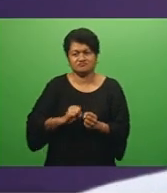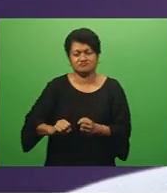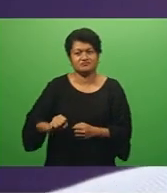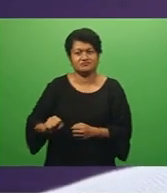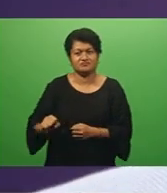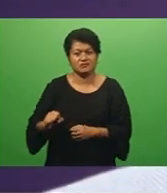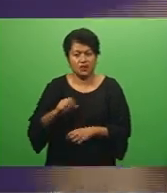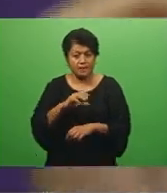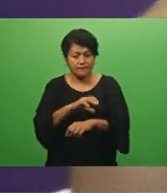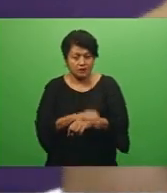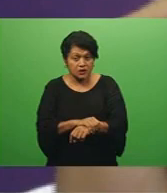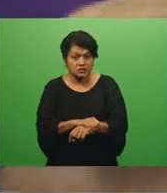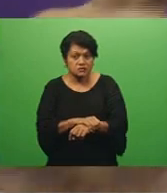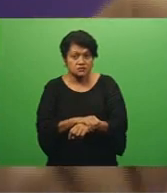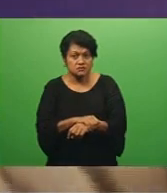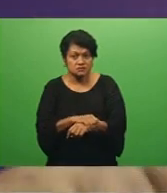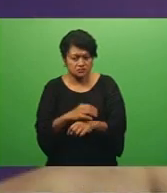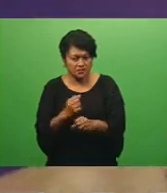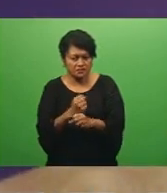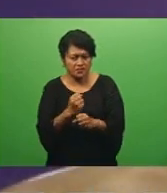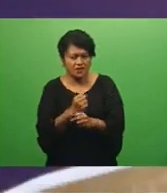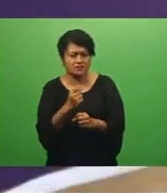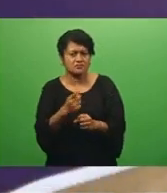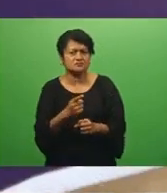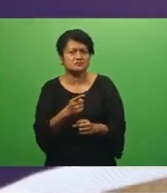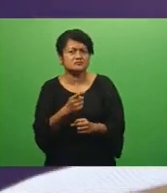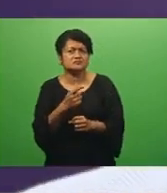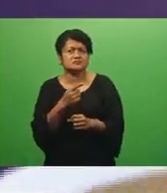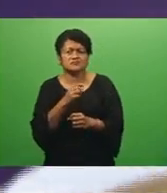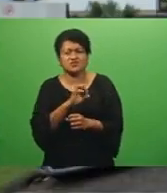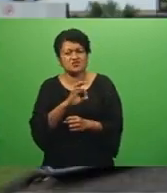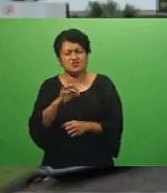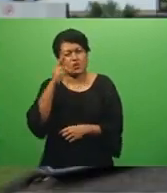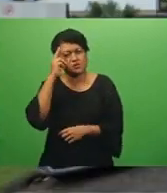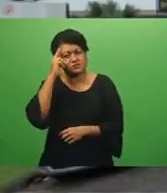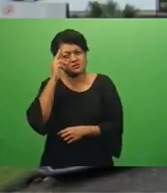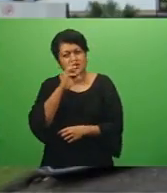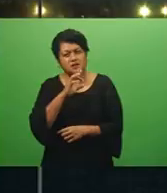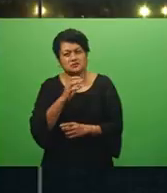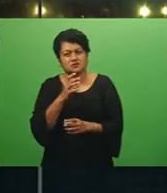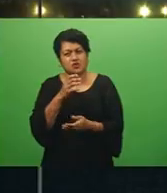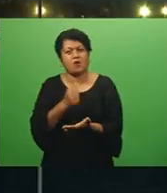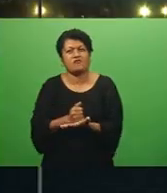been made by the Divisional Commander Southern. However, no reason has been confirmed as yet.